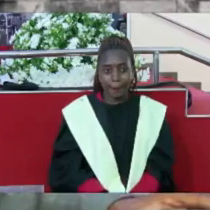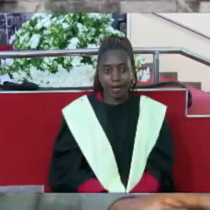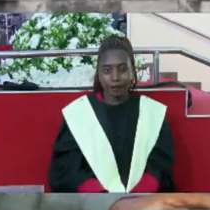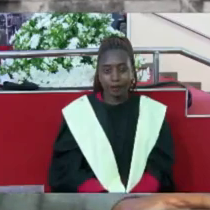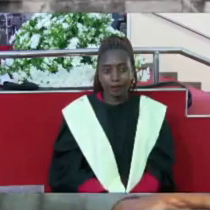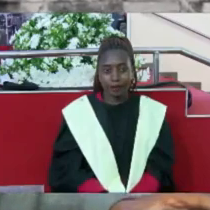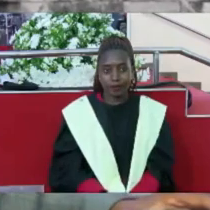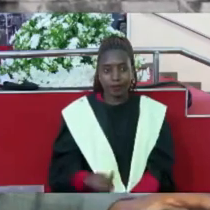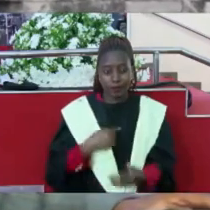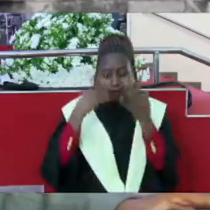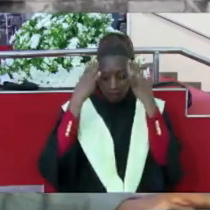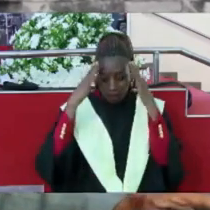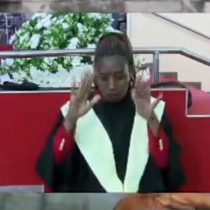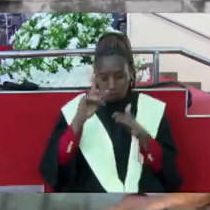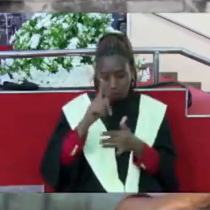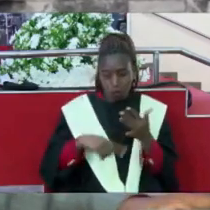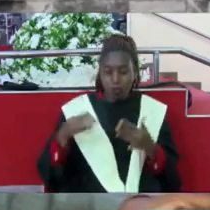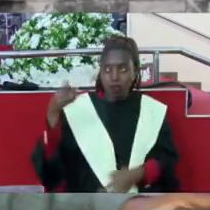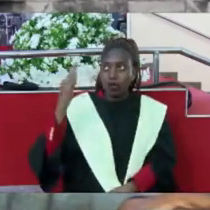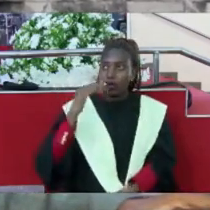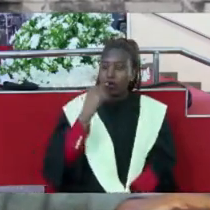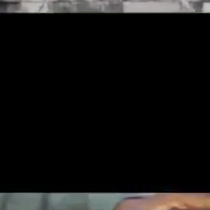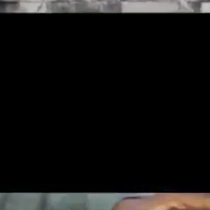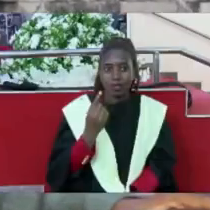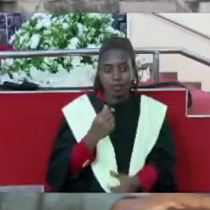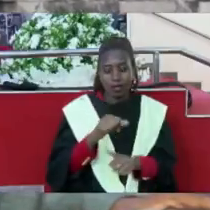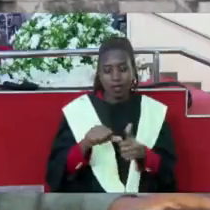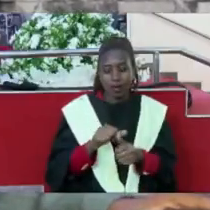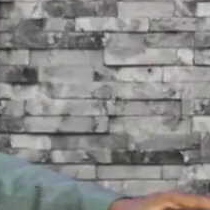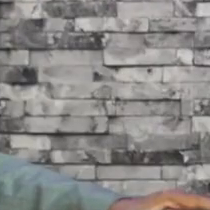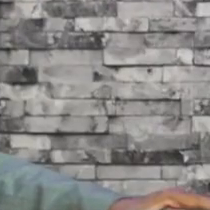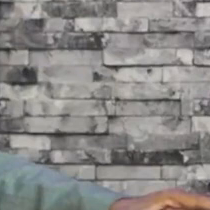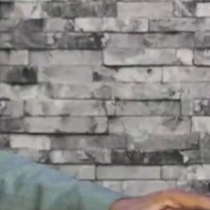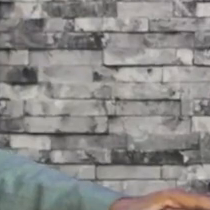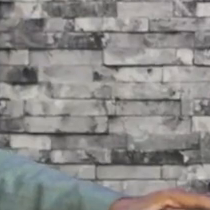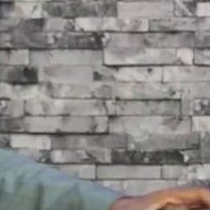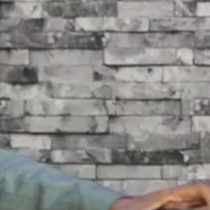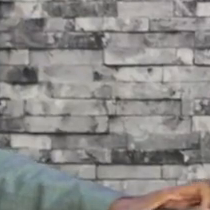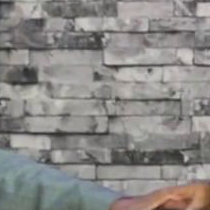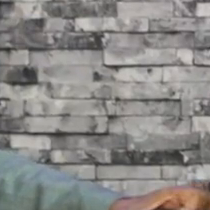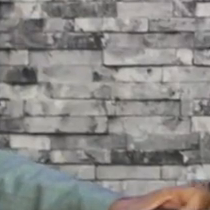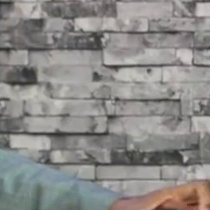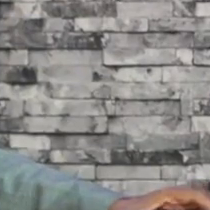Hey. I don't know what God has said about those things that you're still lamenting over.